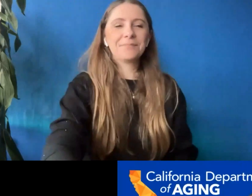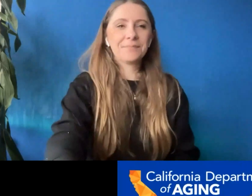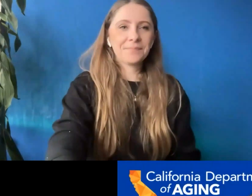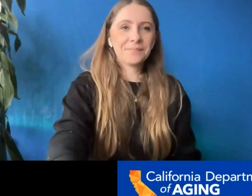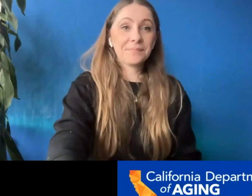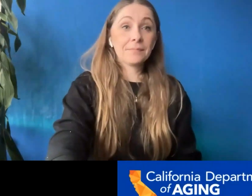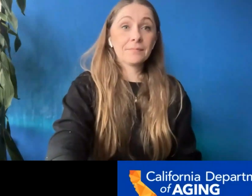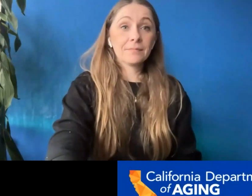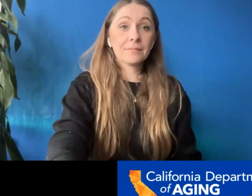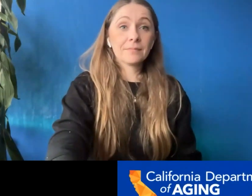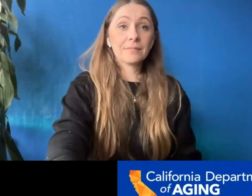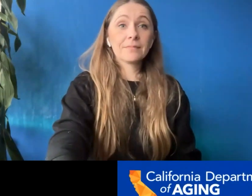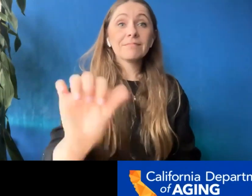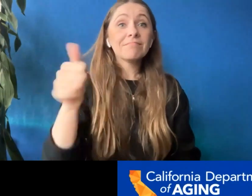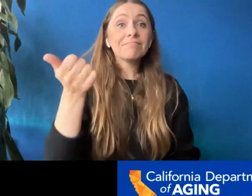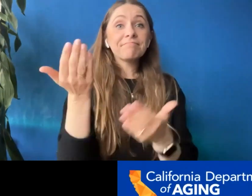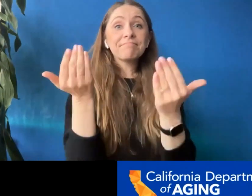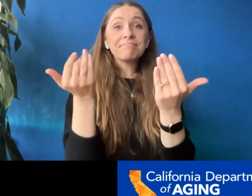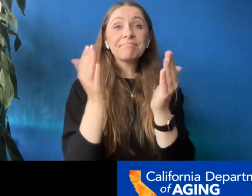Anyone else?